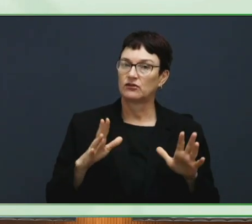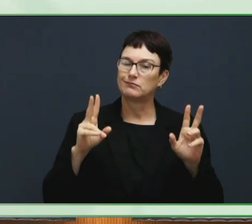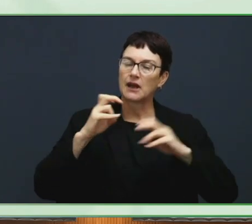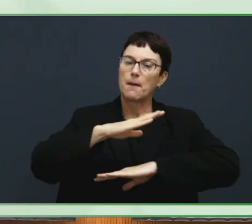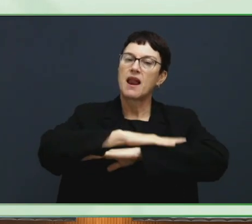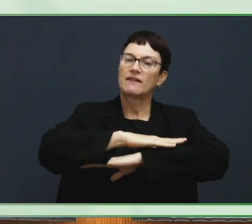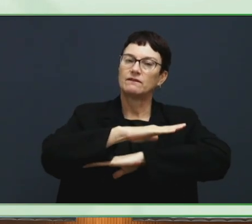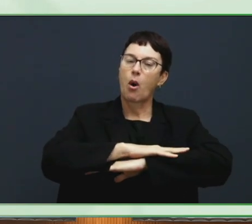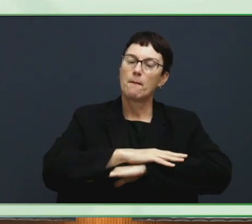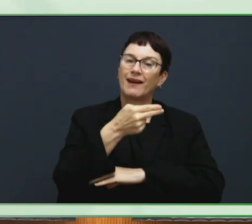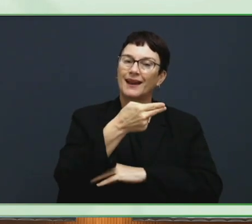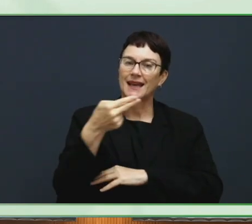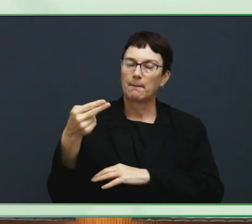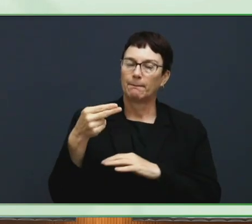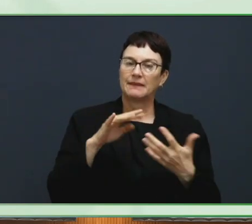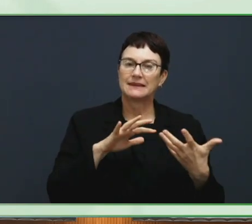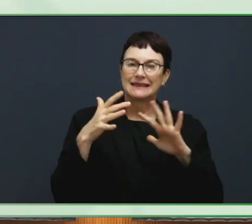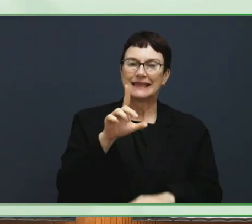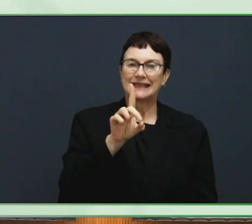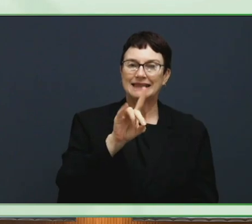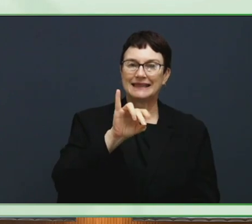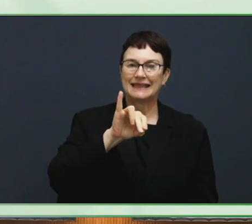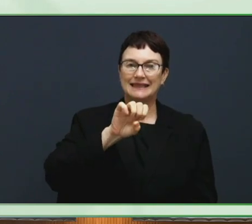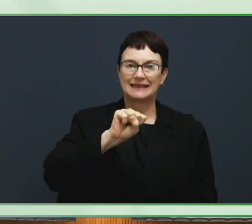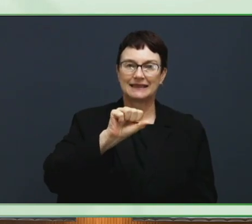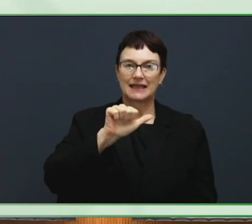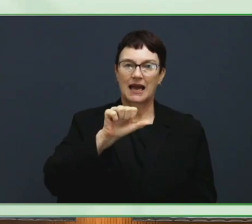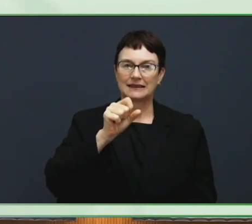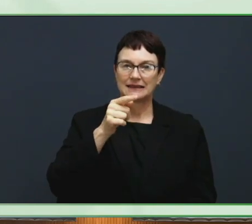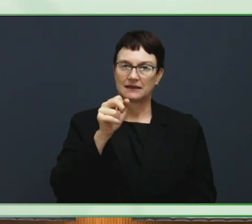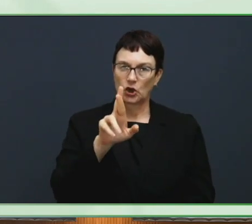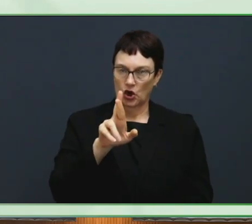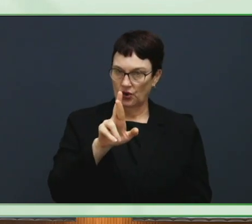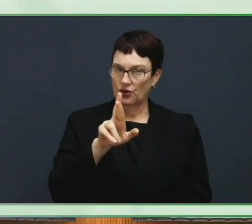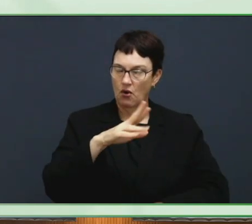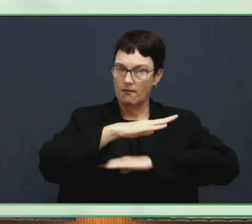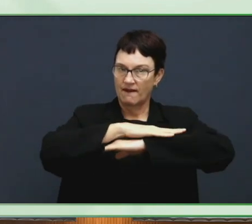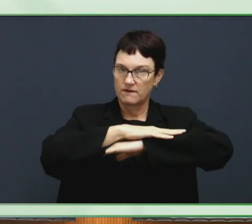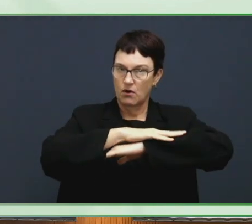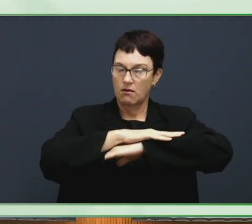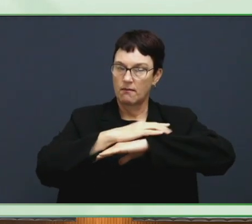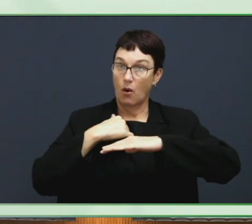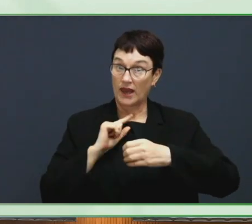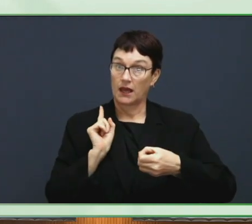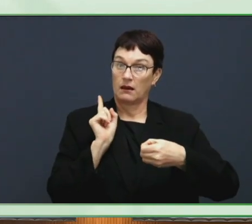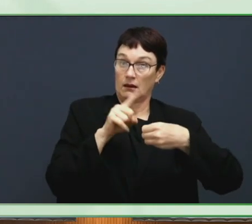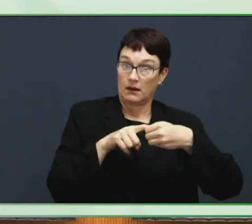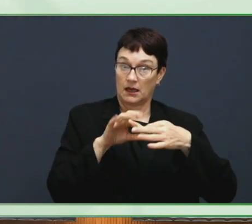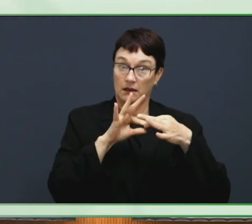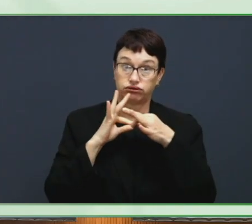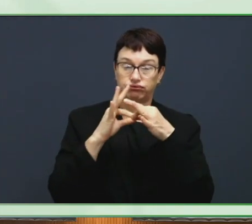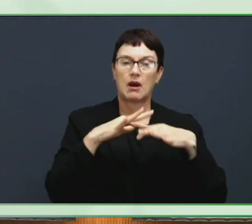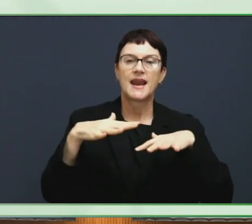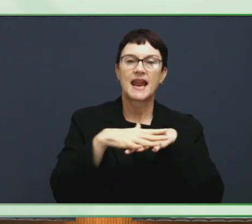with 65 NGOs together. And this network helped to reduce